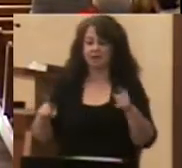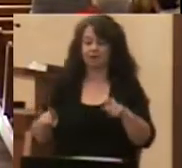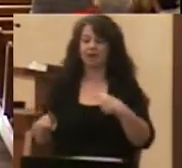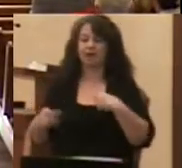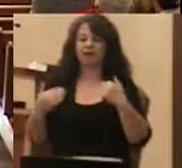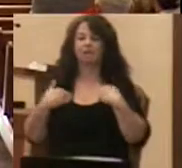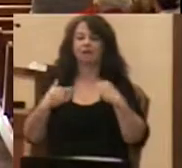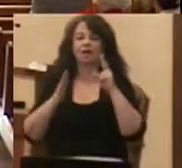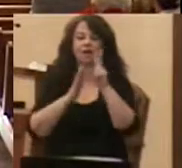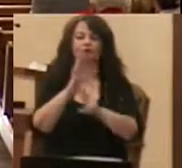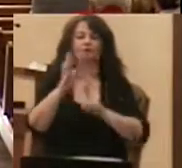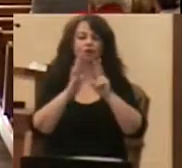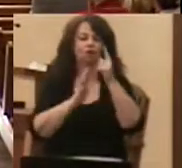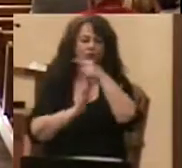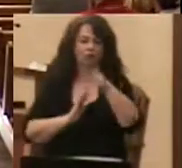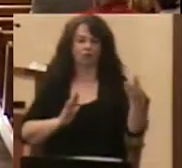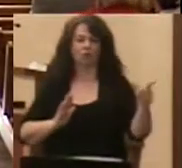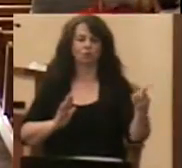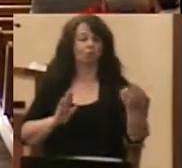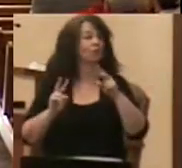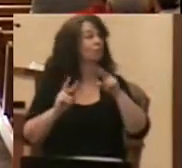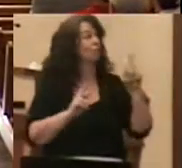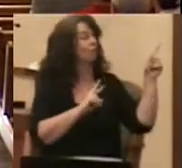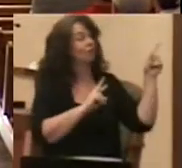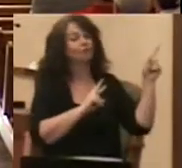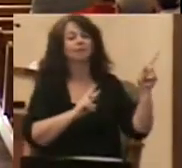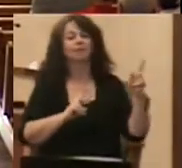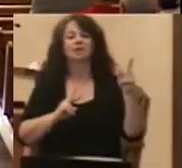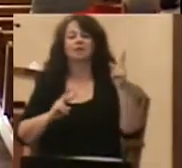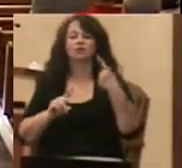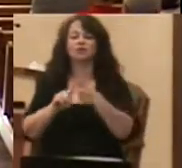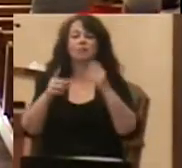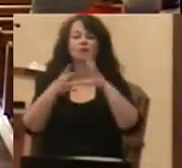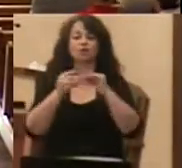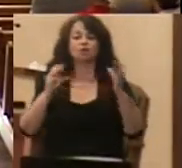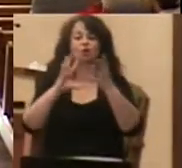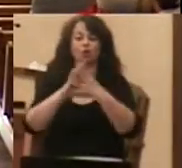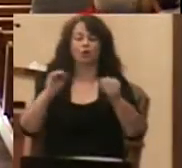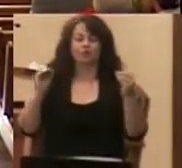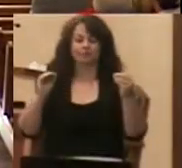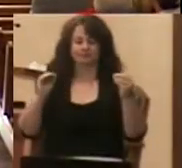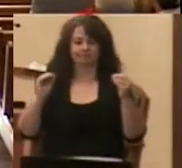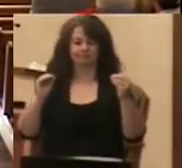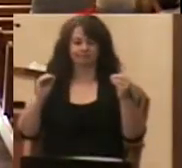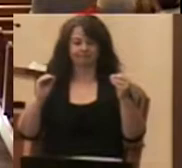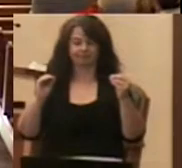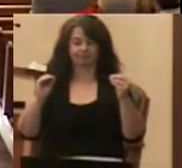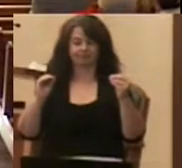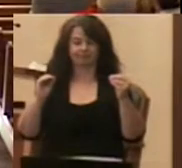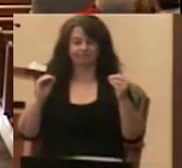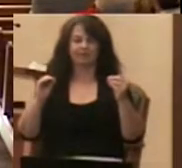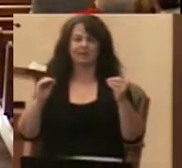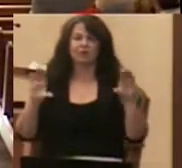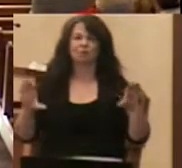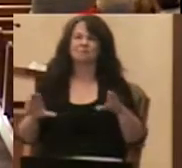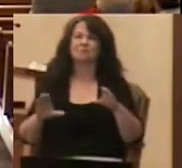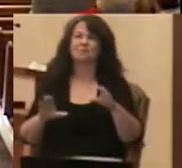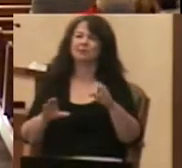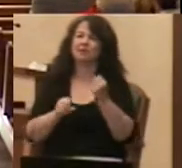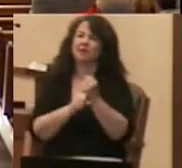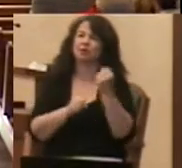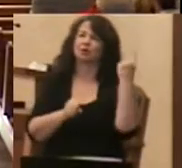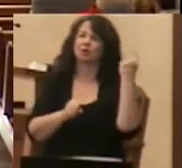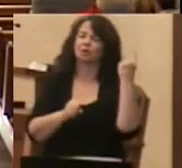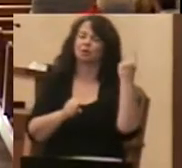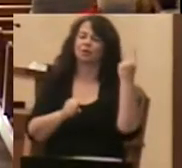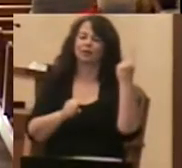that tells about the day of Pentecost. It's from our story curriculum that we went through a year or so ago. And it